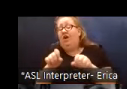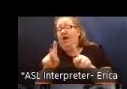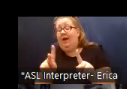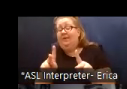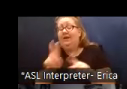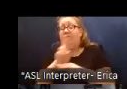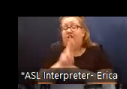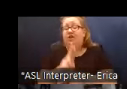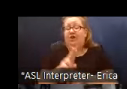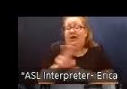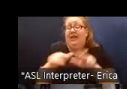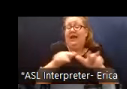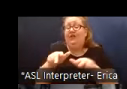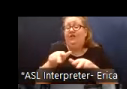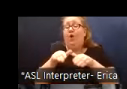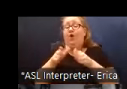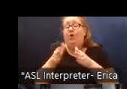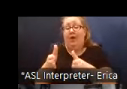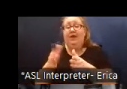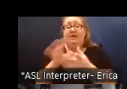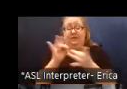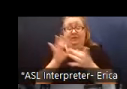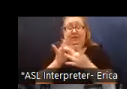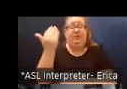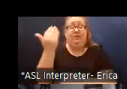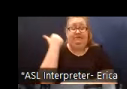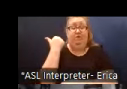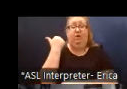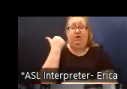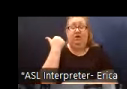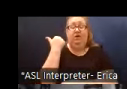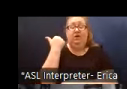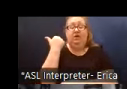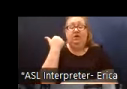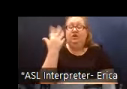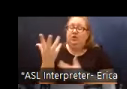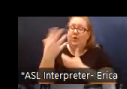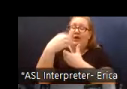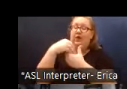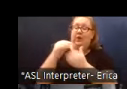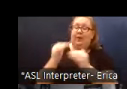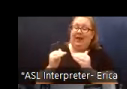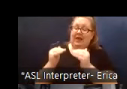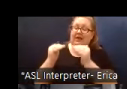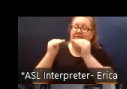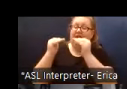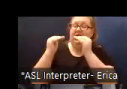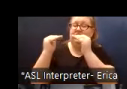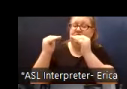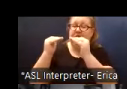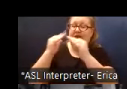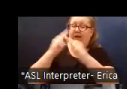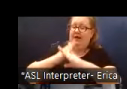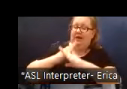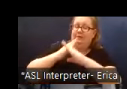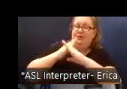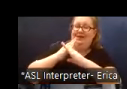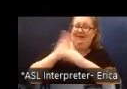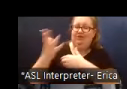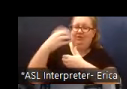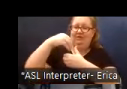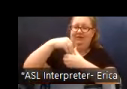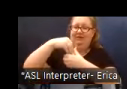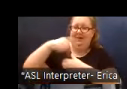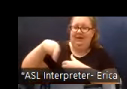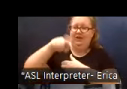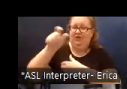that Sue had mentioned before, to incorporate elevation and protection into those coastal